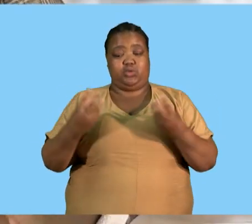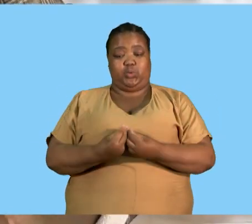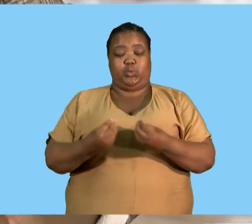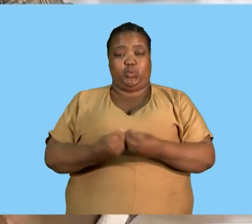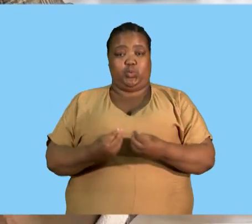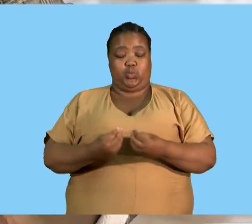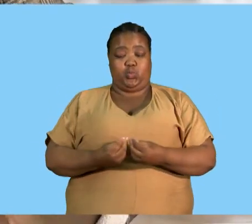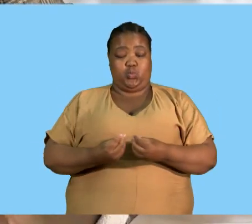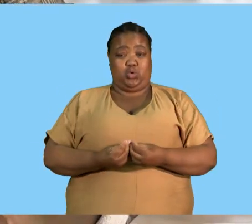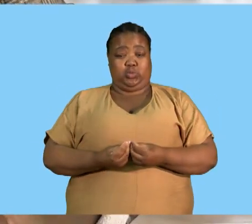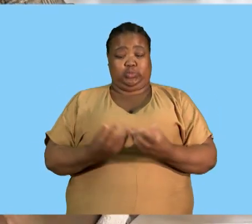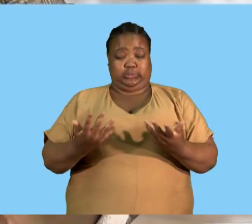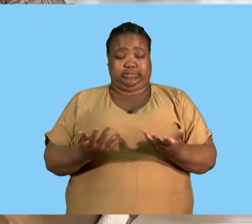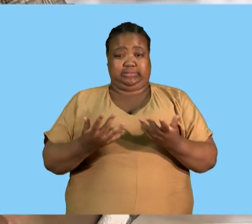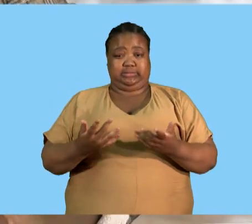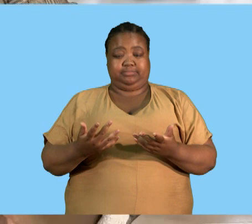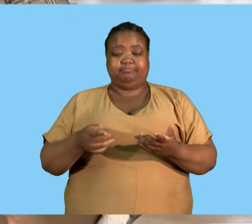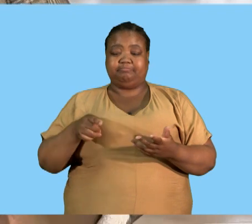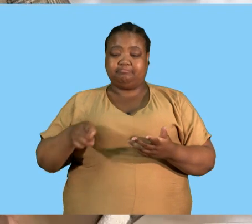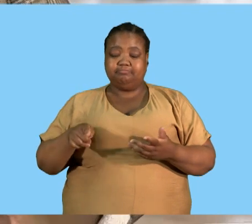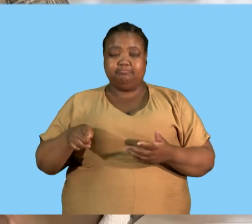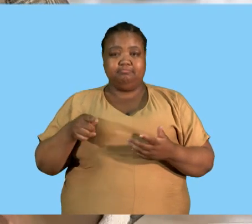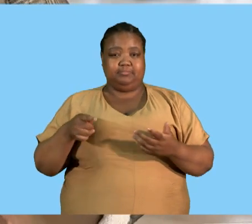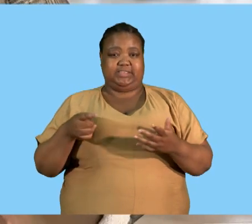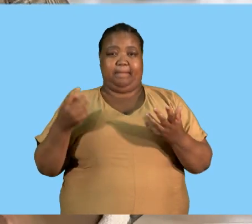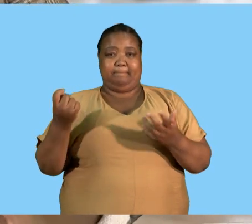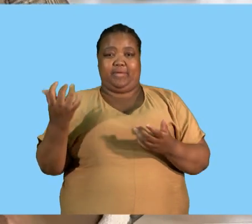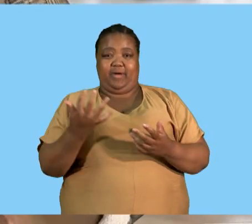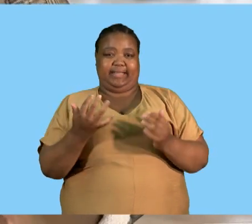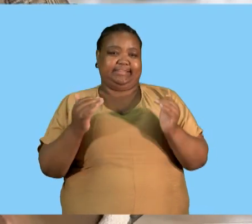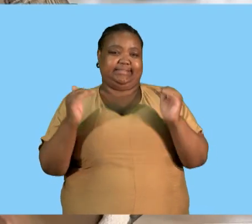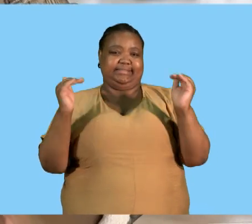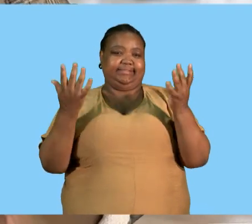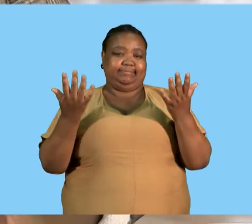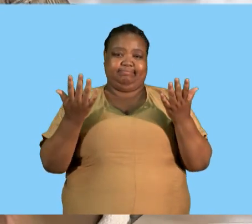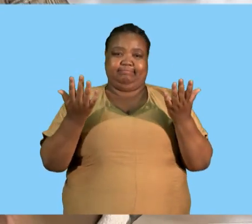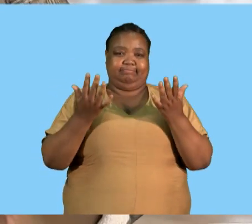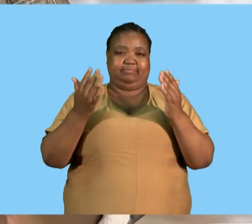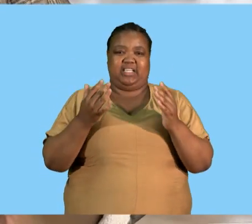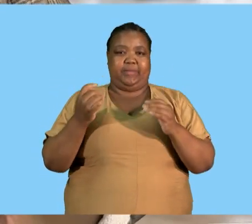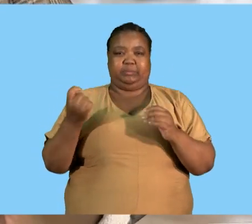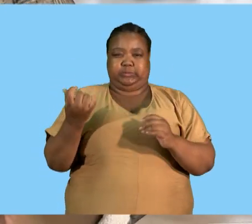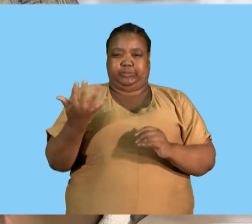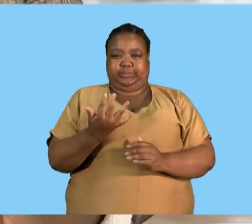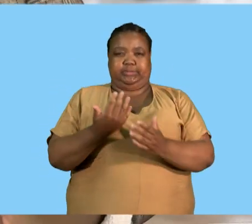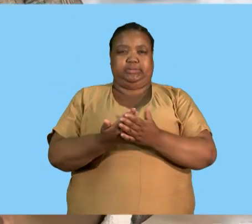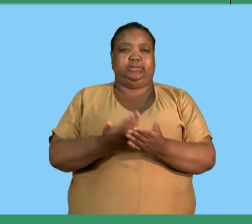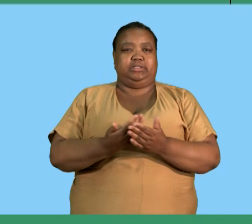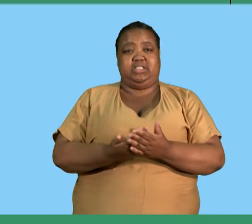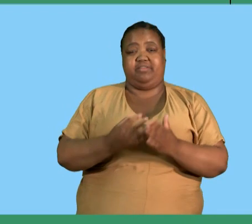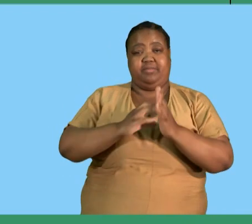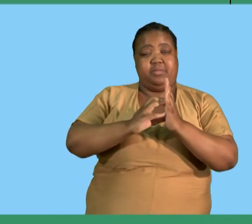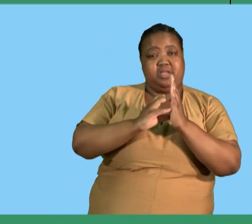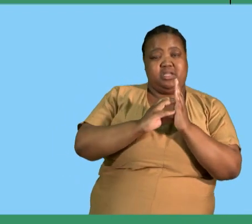pricing of goods in rural areas can be unethical, but how do they do that? How do businesses get to be unethical about it? For example,